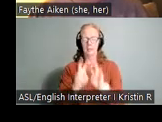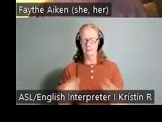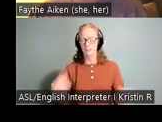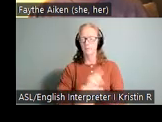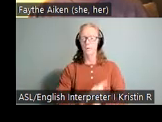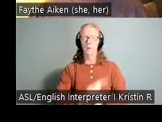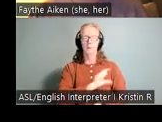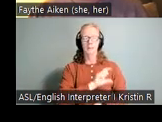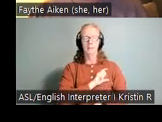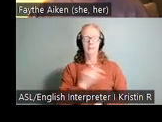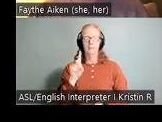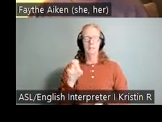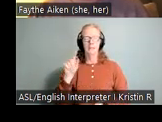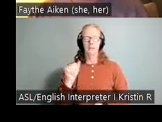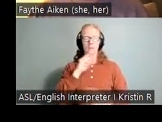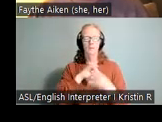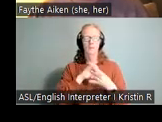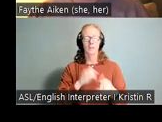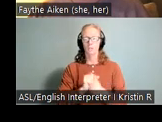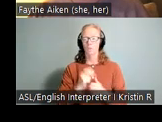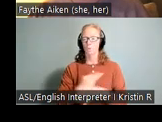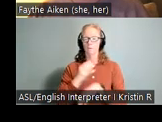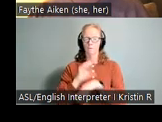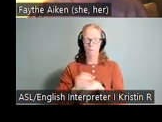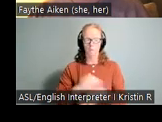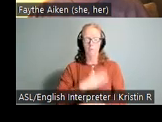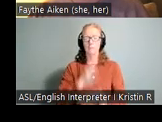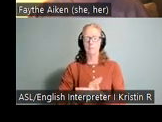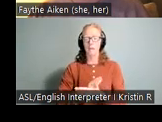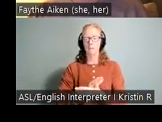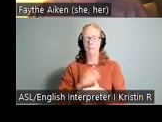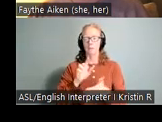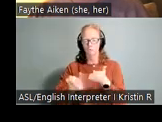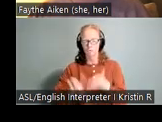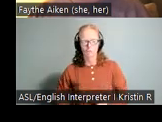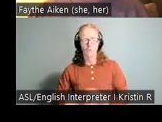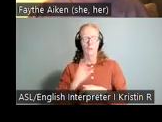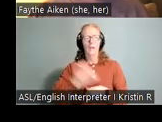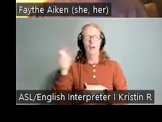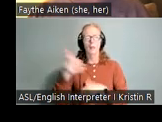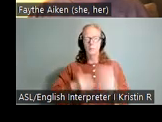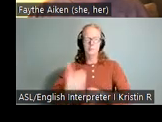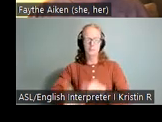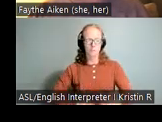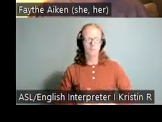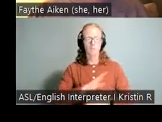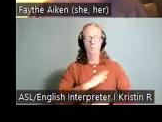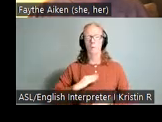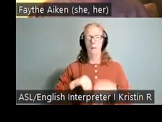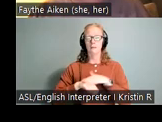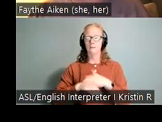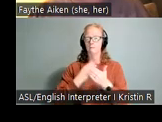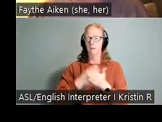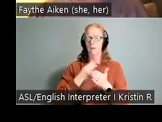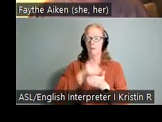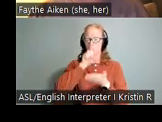policy data related to use of force, stop and frisk, or other procedures. The board may access financial